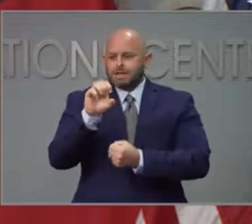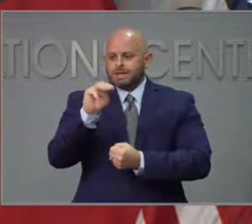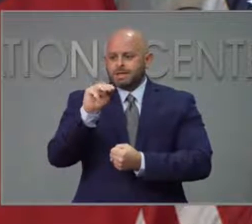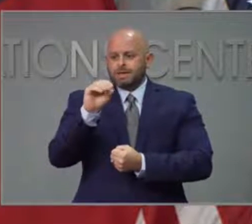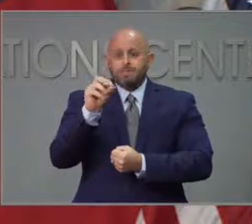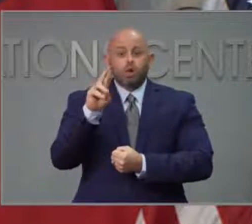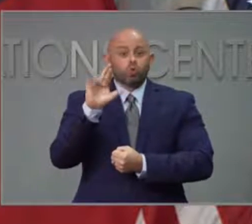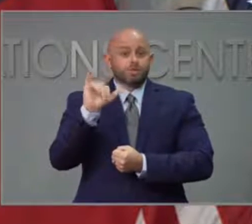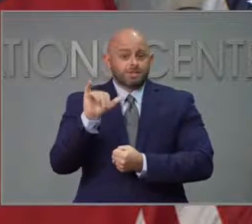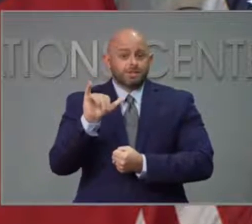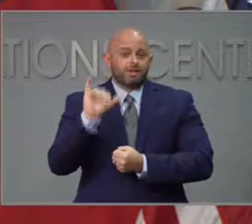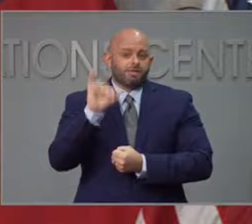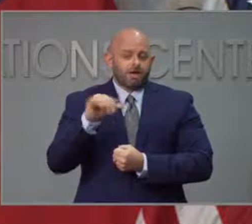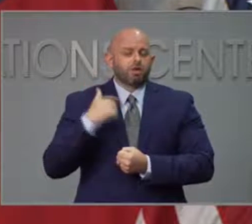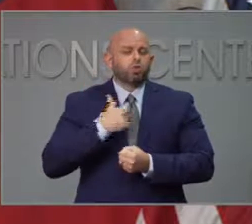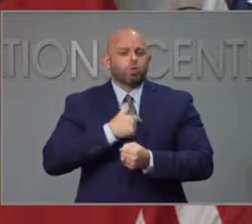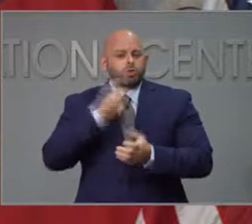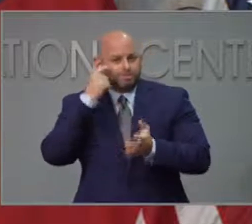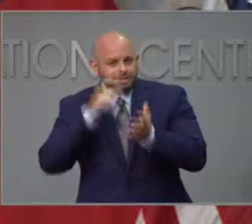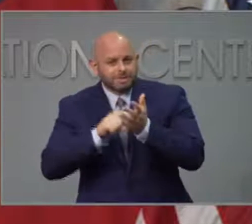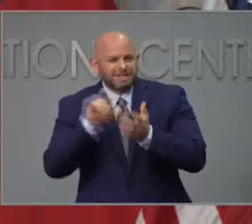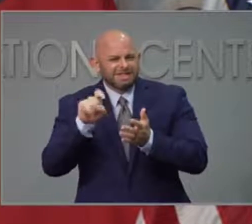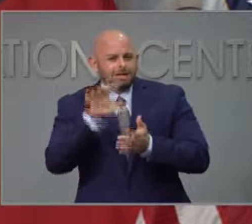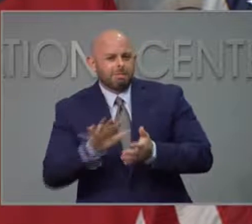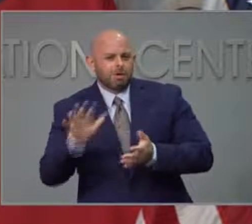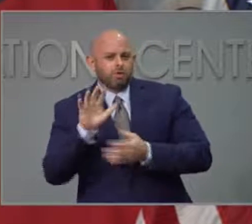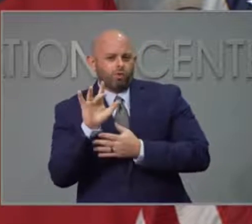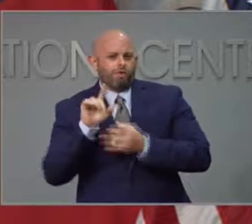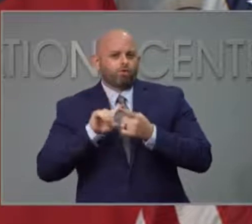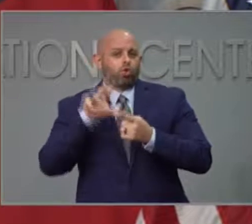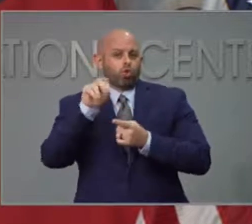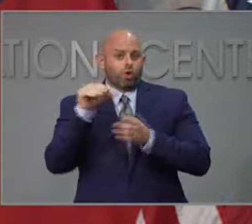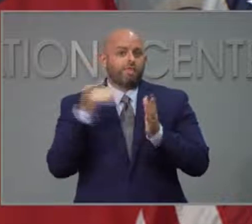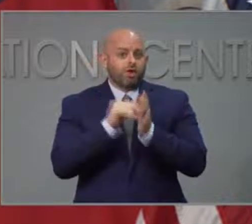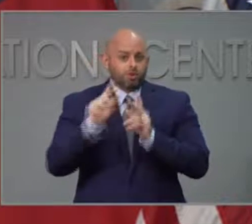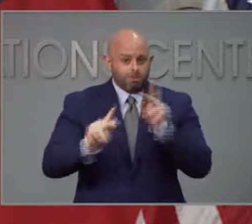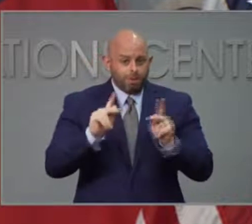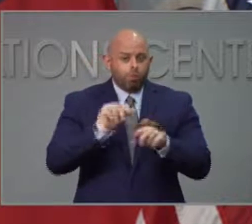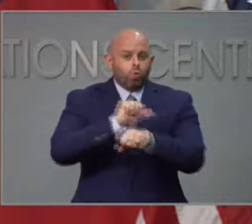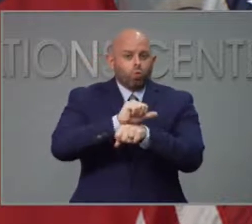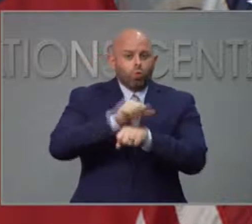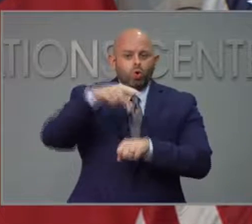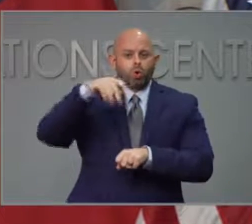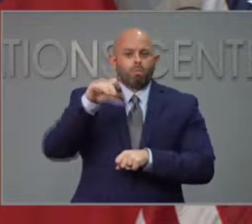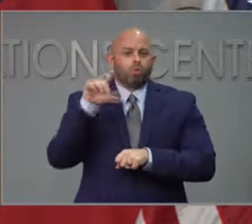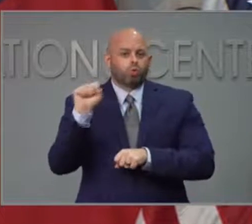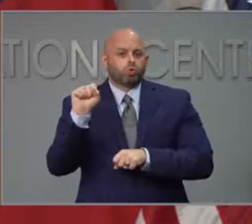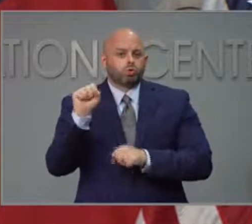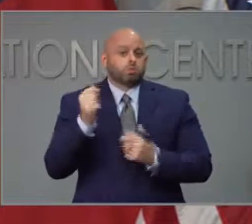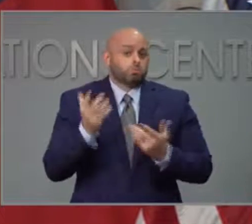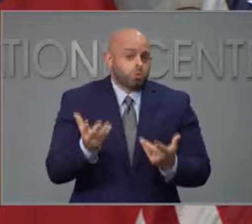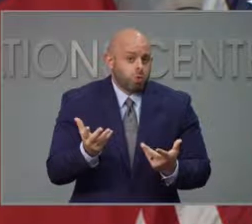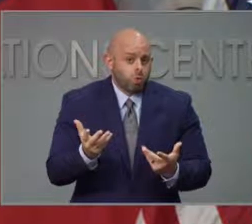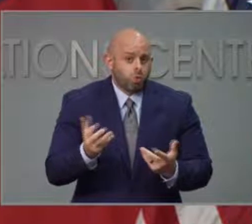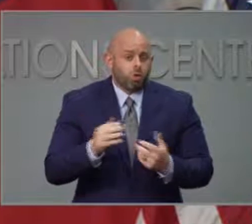or recognized that we would need 25 to 30,000 individuals. So it's my understanding that for what poll